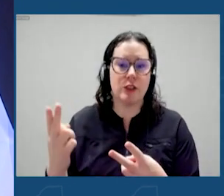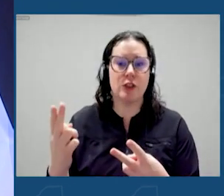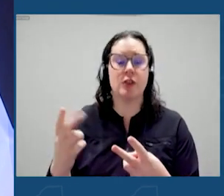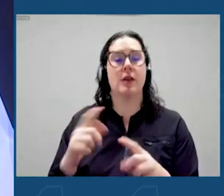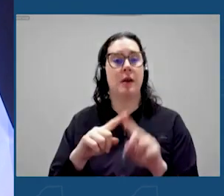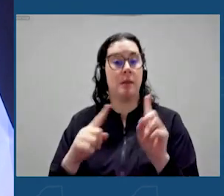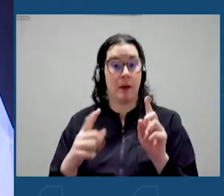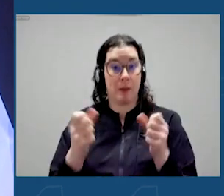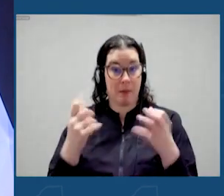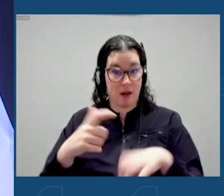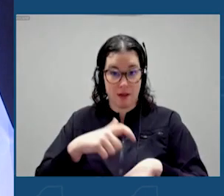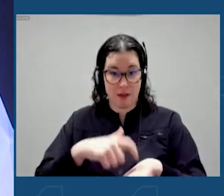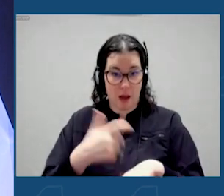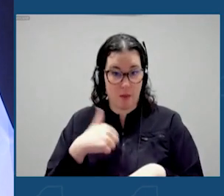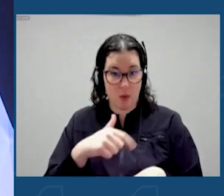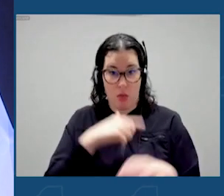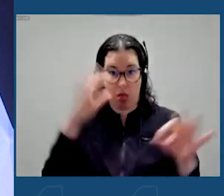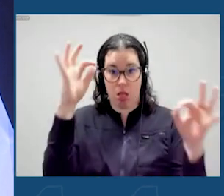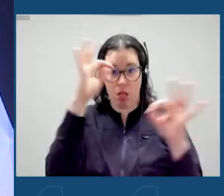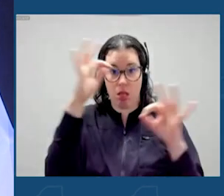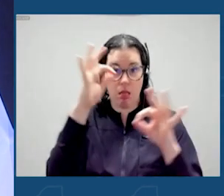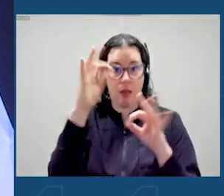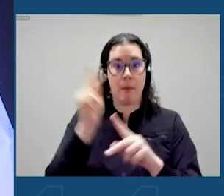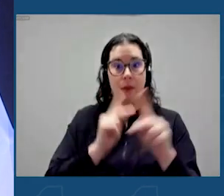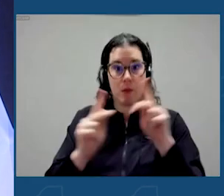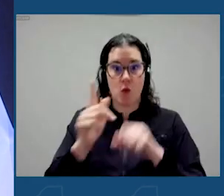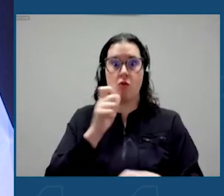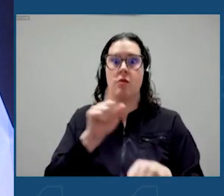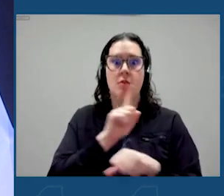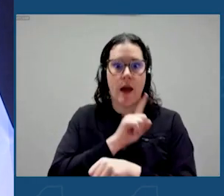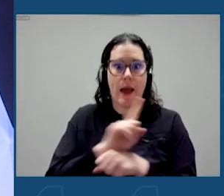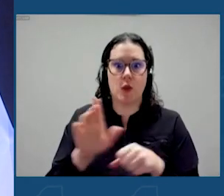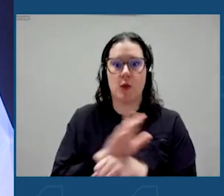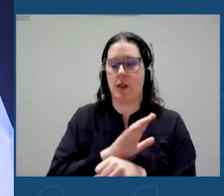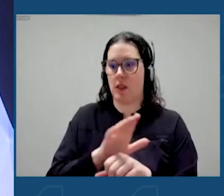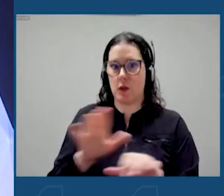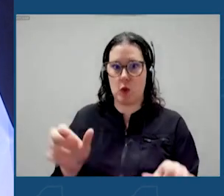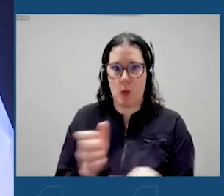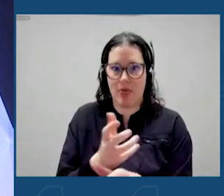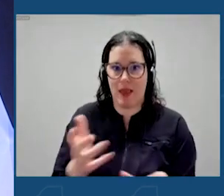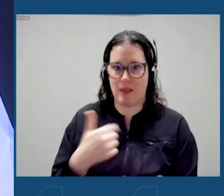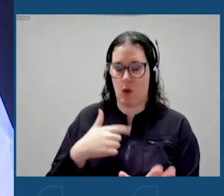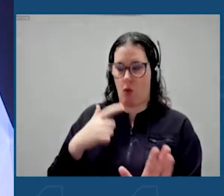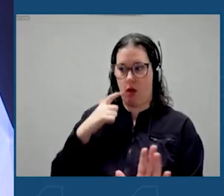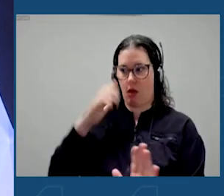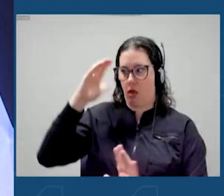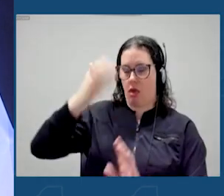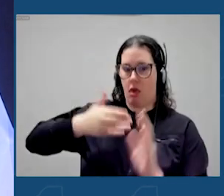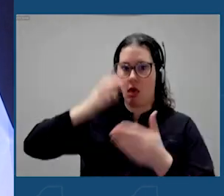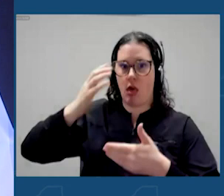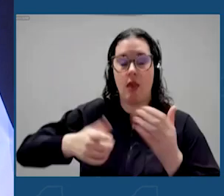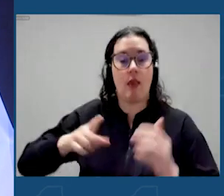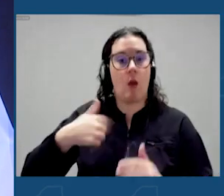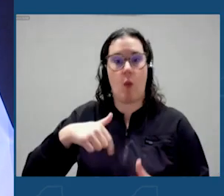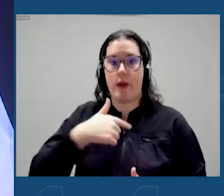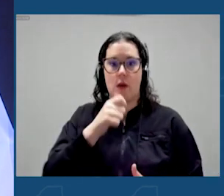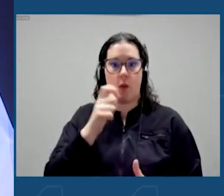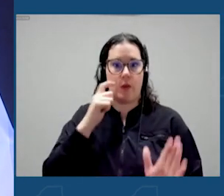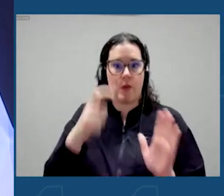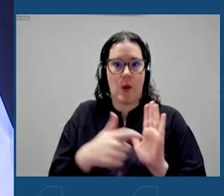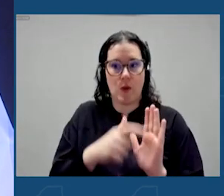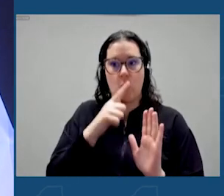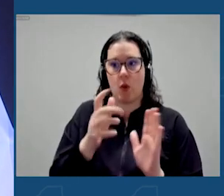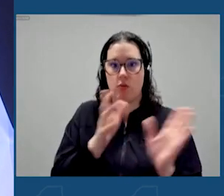know the individuals behind the scene who put things together. And I just want to